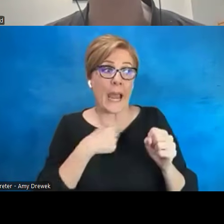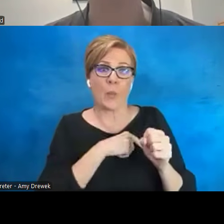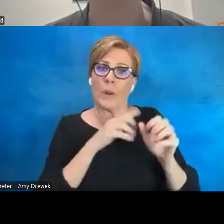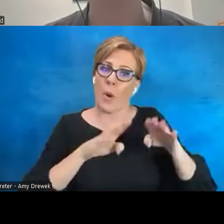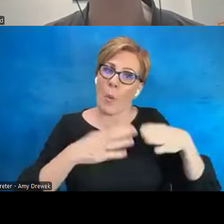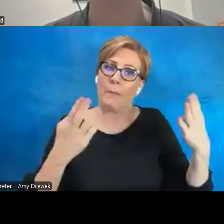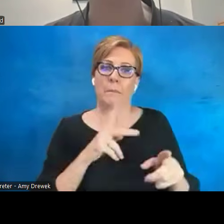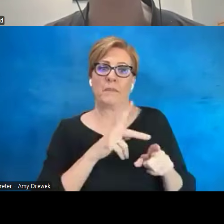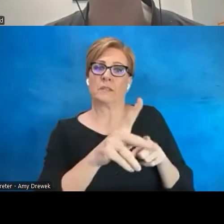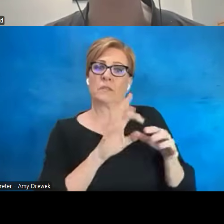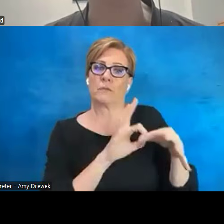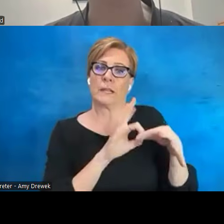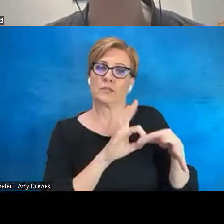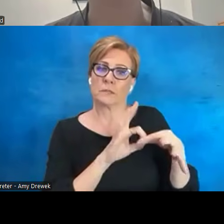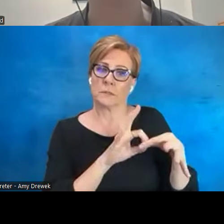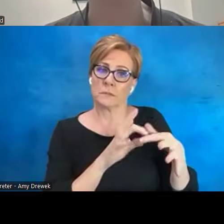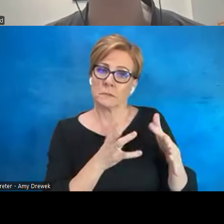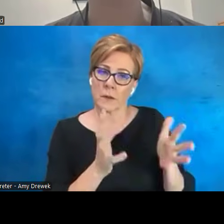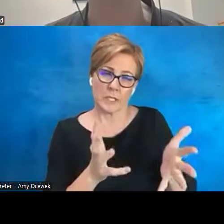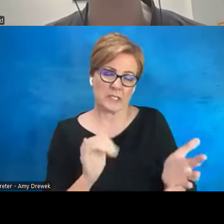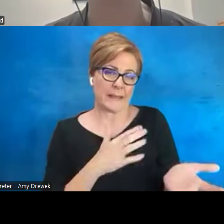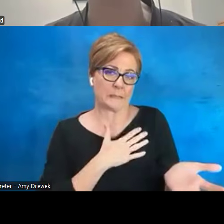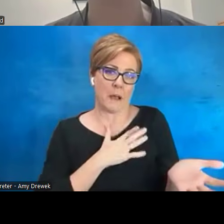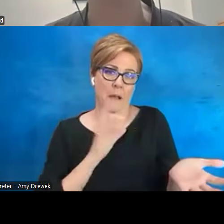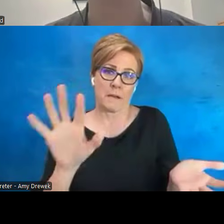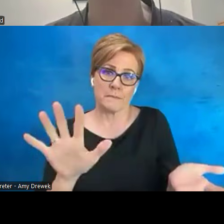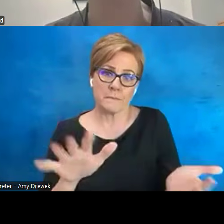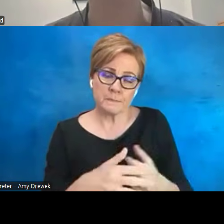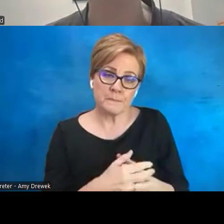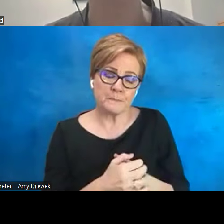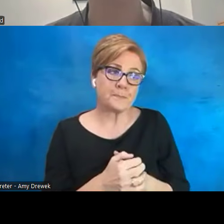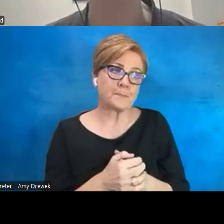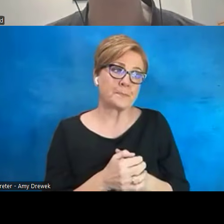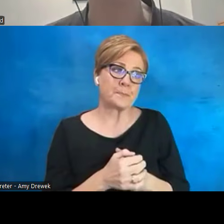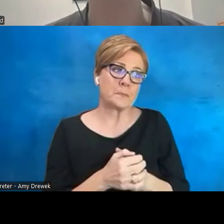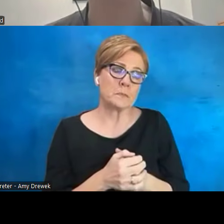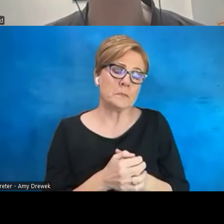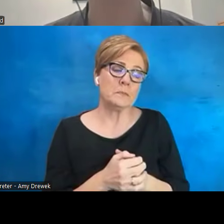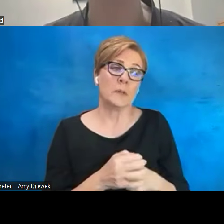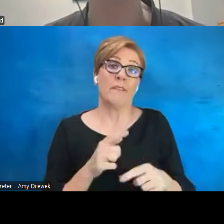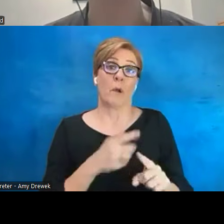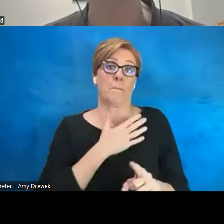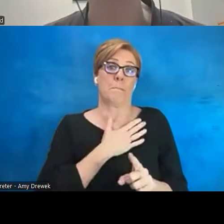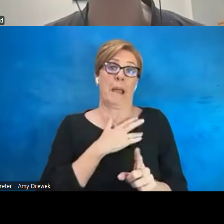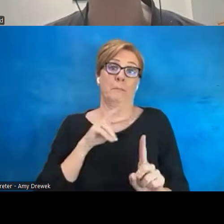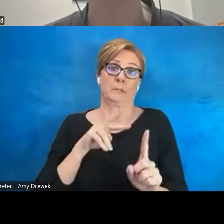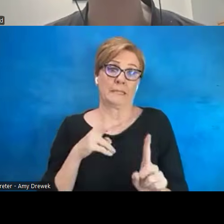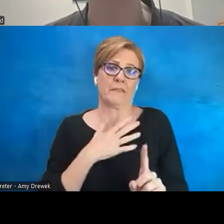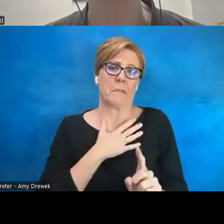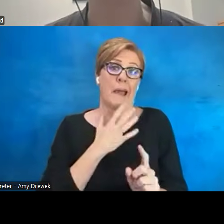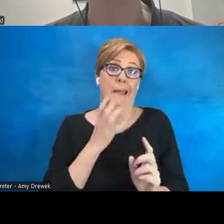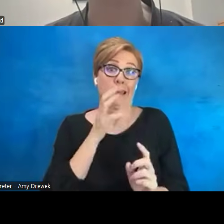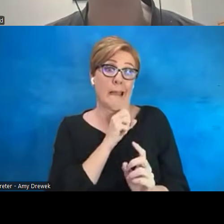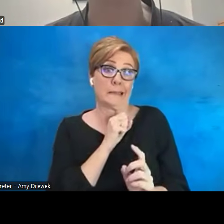relations conversation? That would be my guess and best experience. From my perspective, I think perhaps the